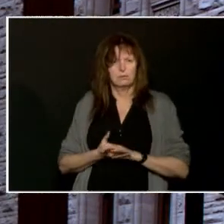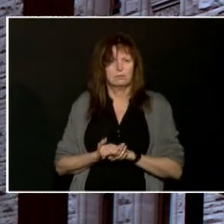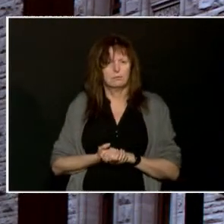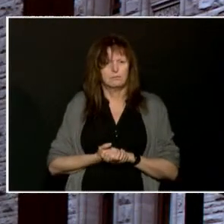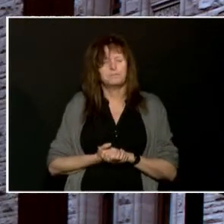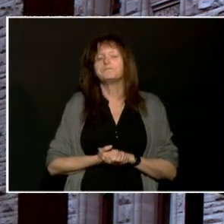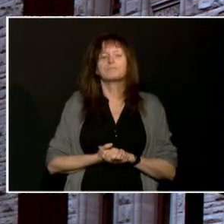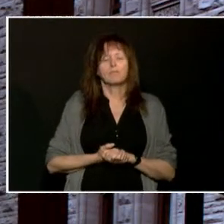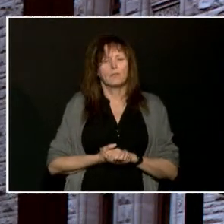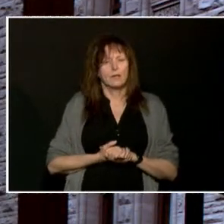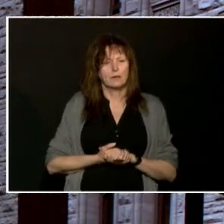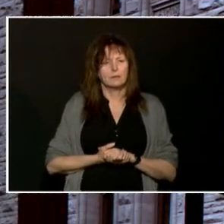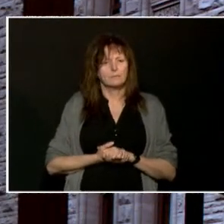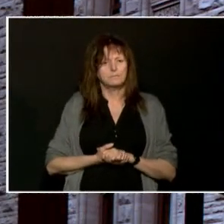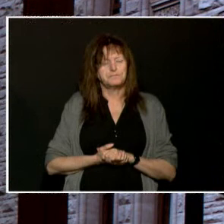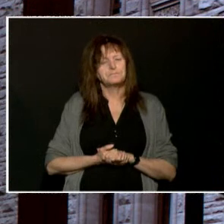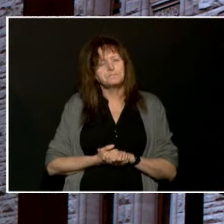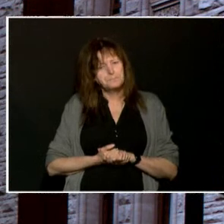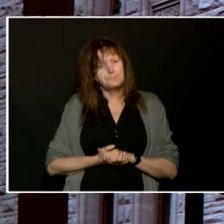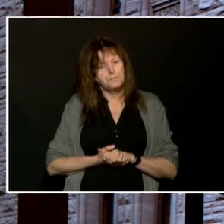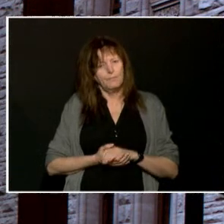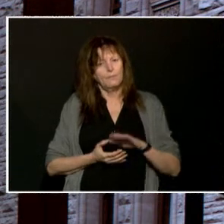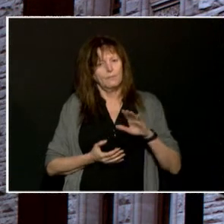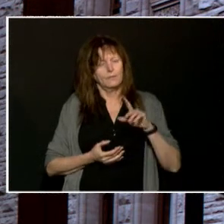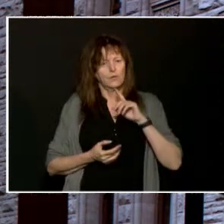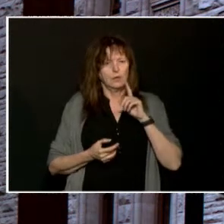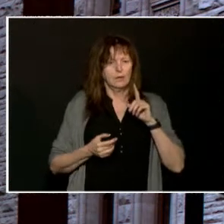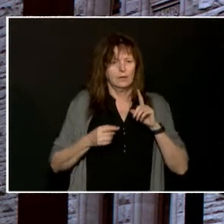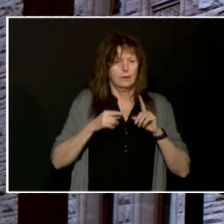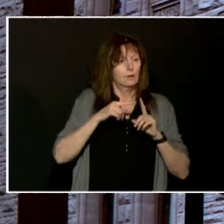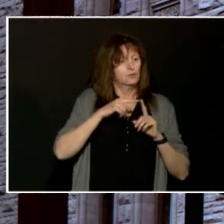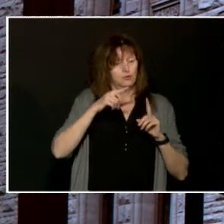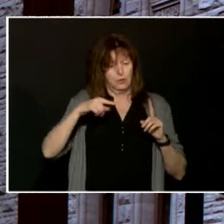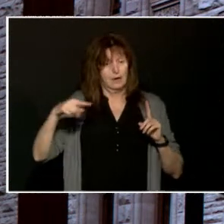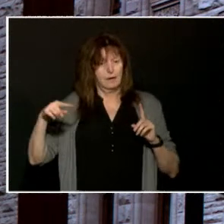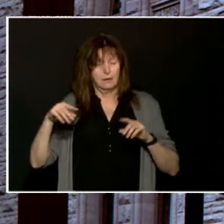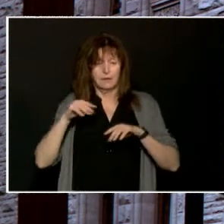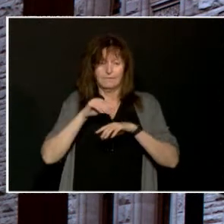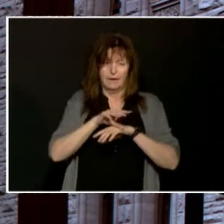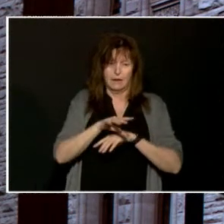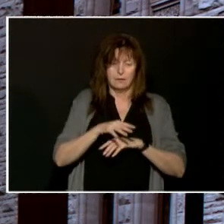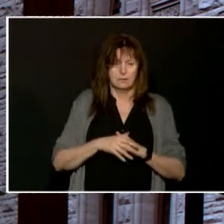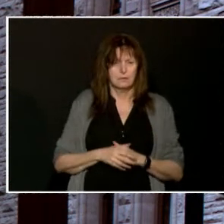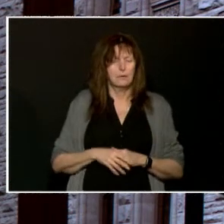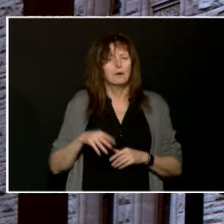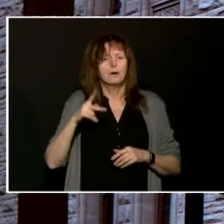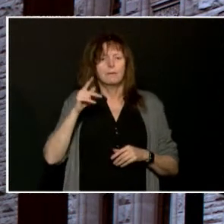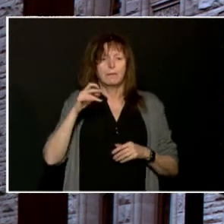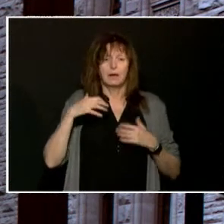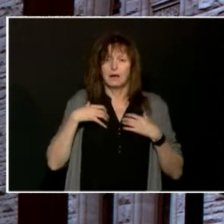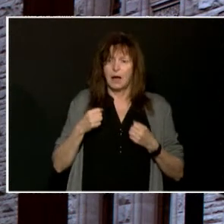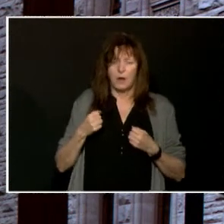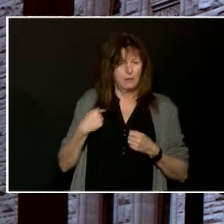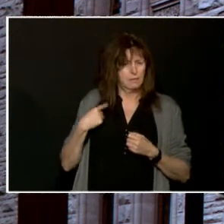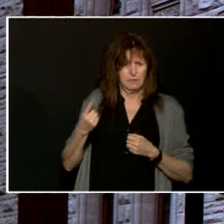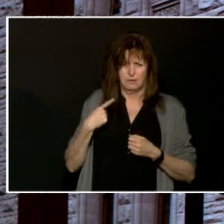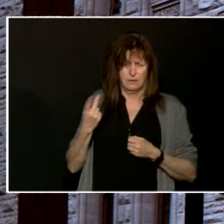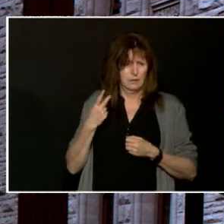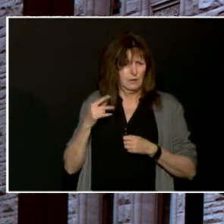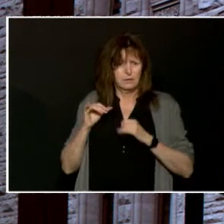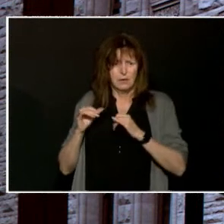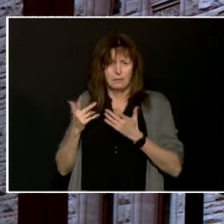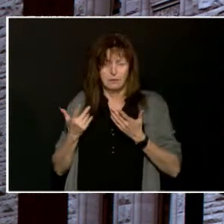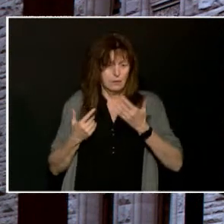different things we're looking at here because while we in public health are very concerned about the health of the children, the mental health of the